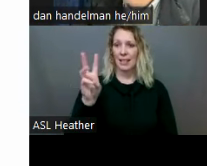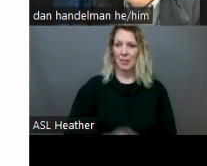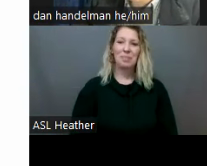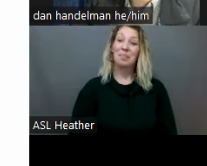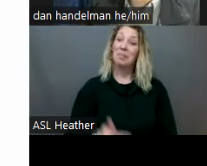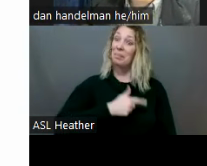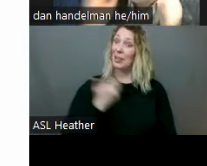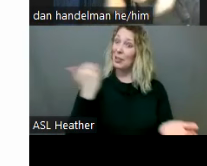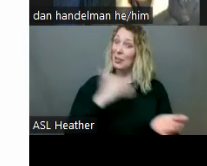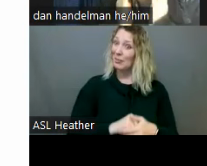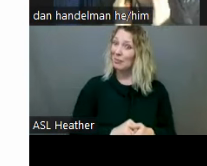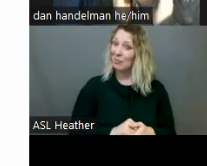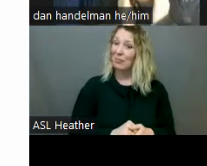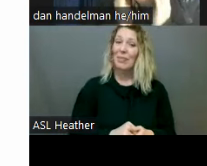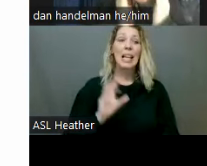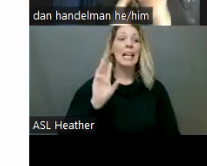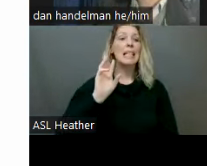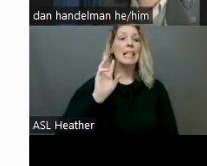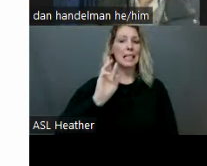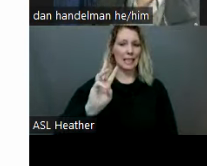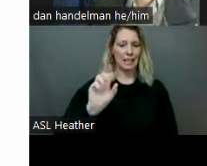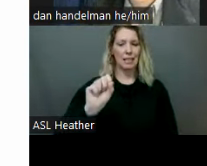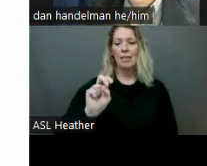again. Okay, there's six subsections in this